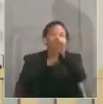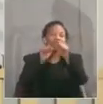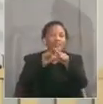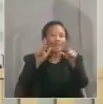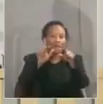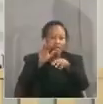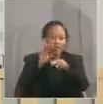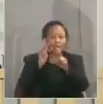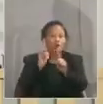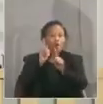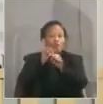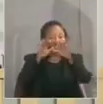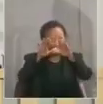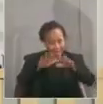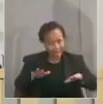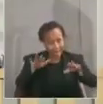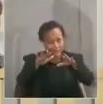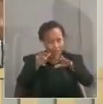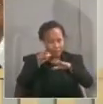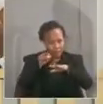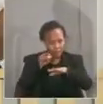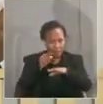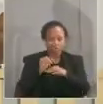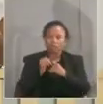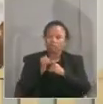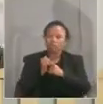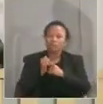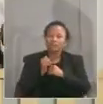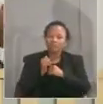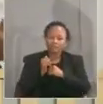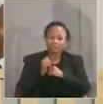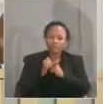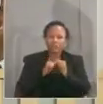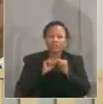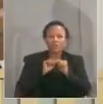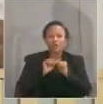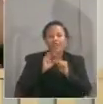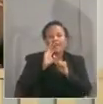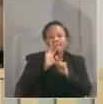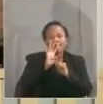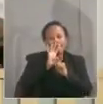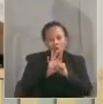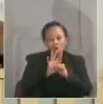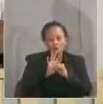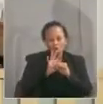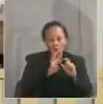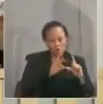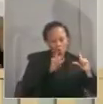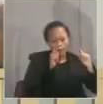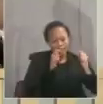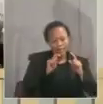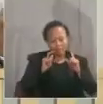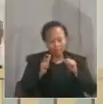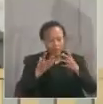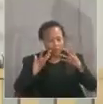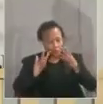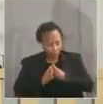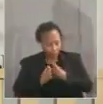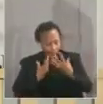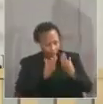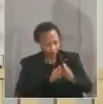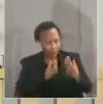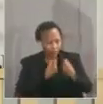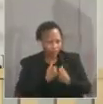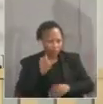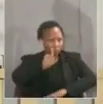So the mission area is moving together with these 4 teams continuously or daily. And